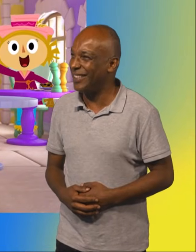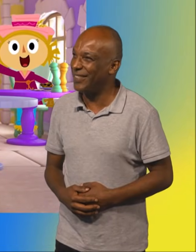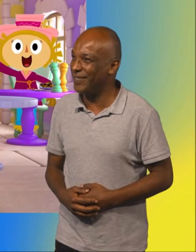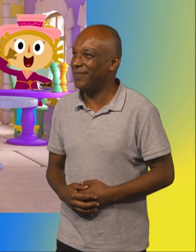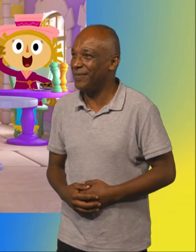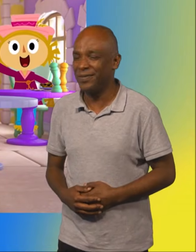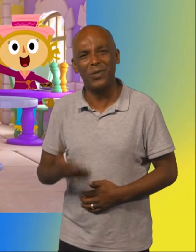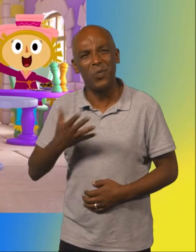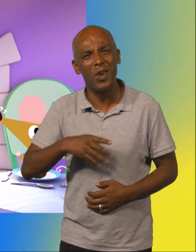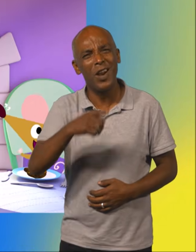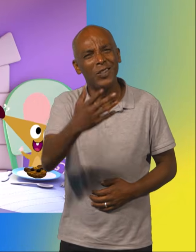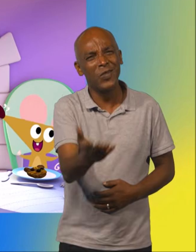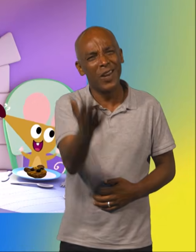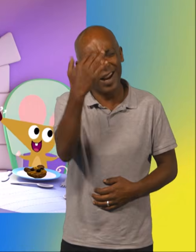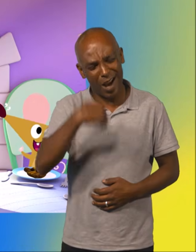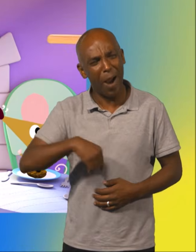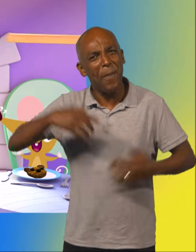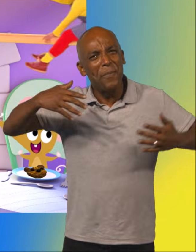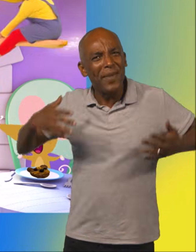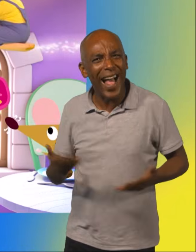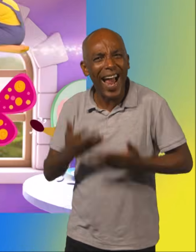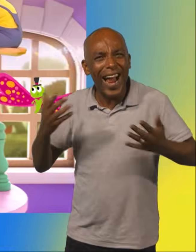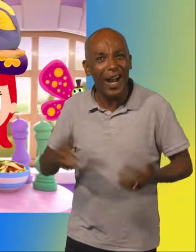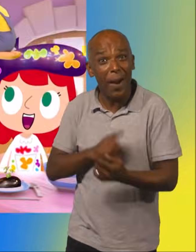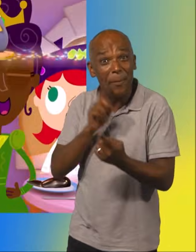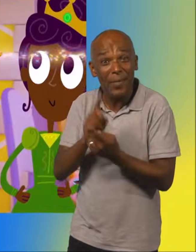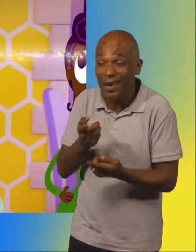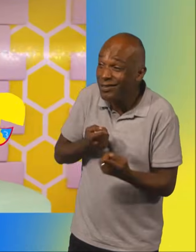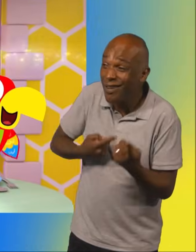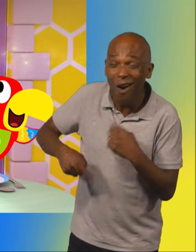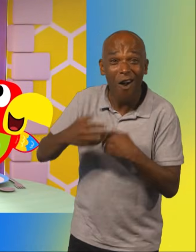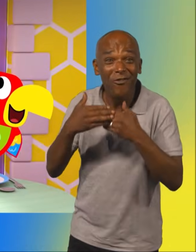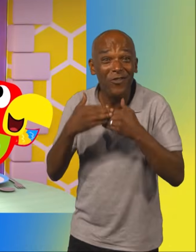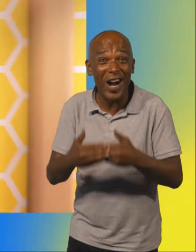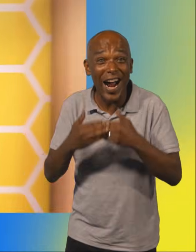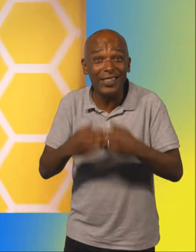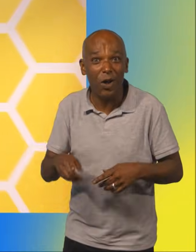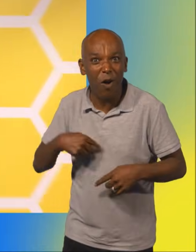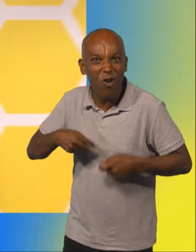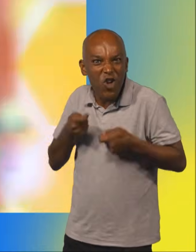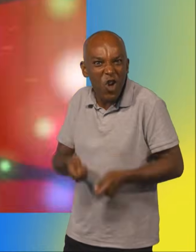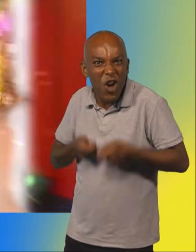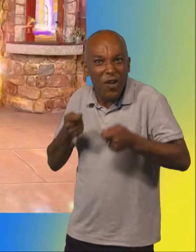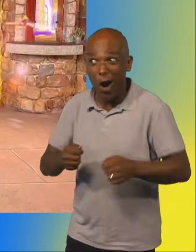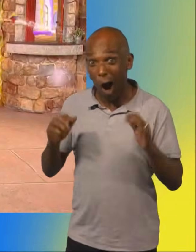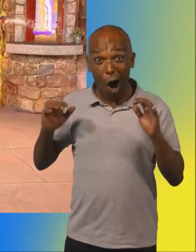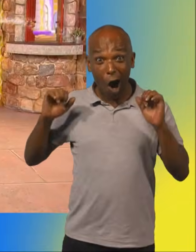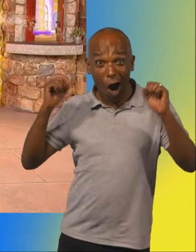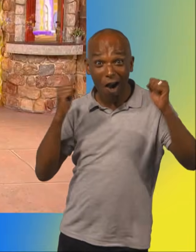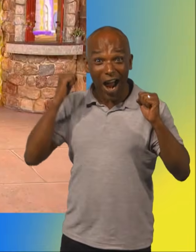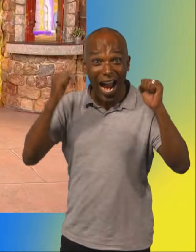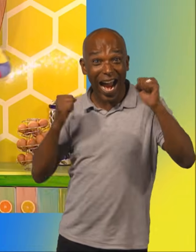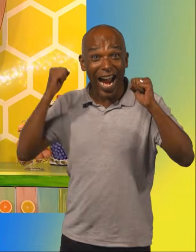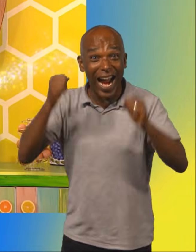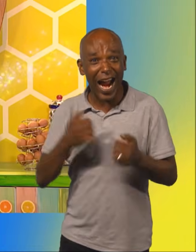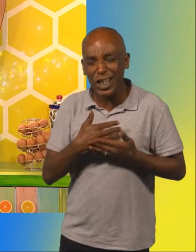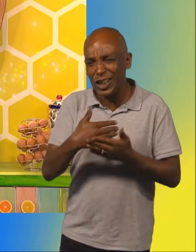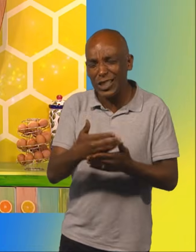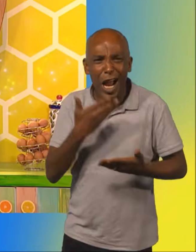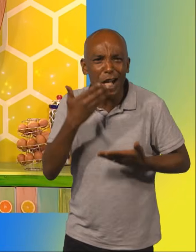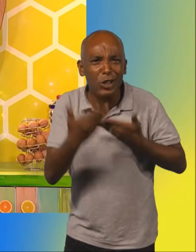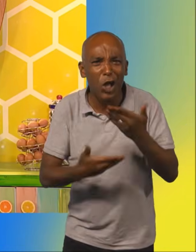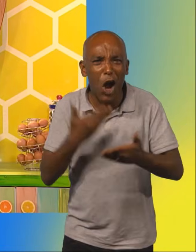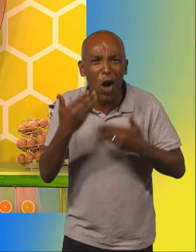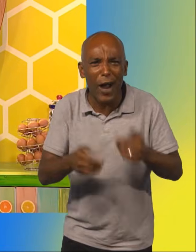Meeting all the friends we cook for, sharing stories, trips and fun. Big cook, little